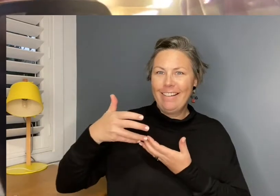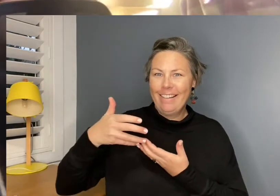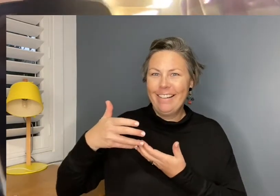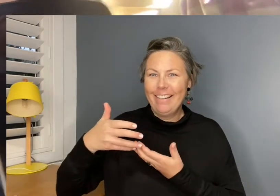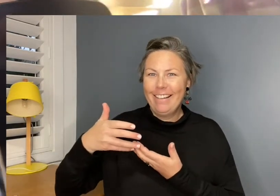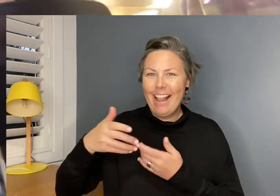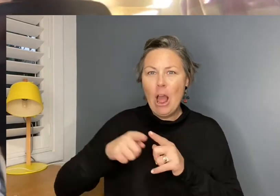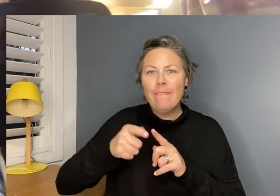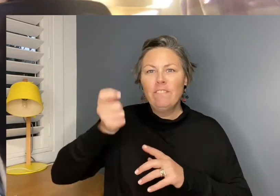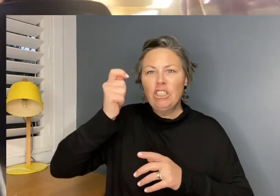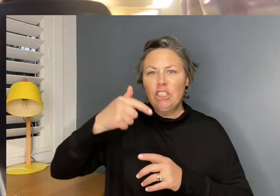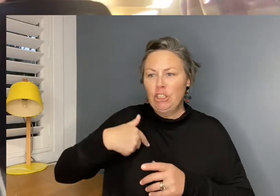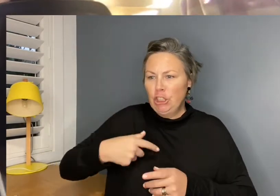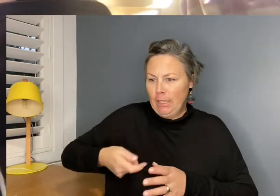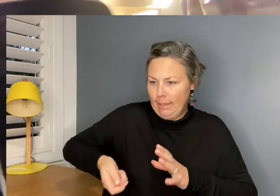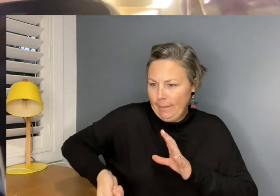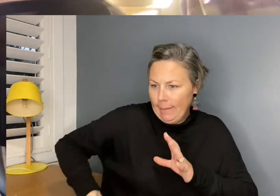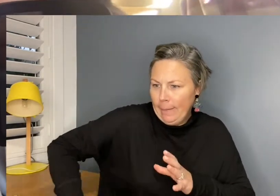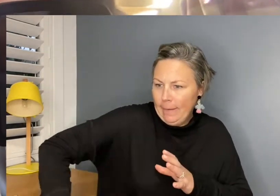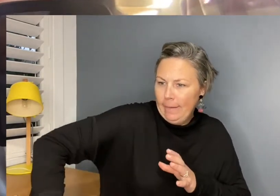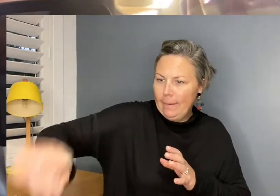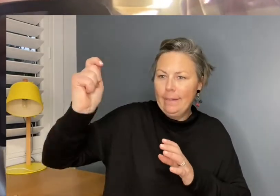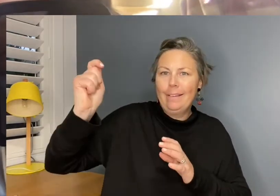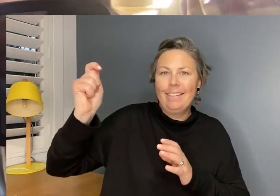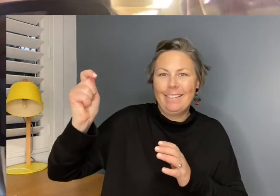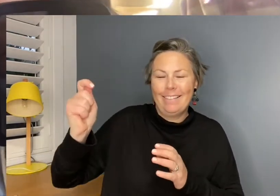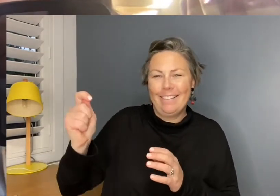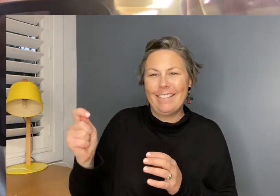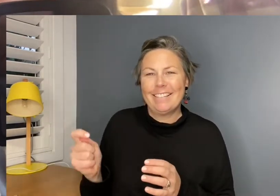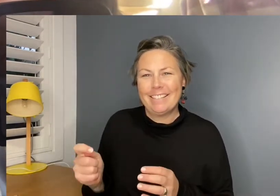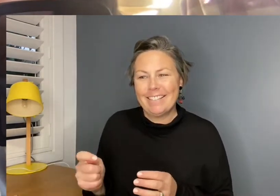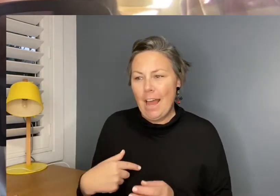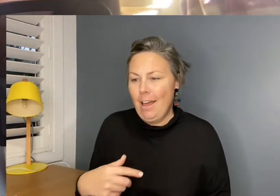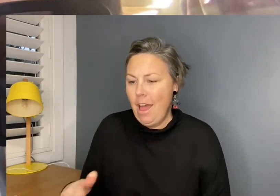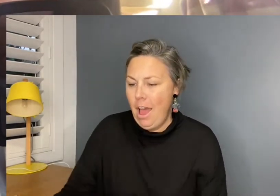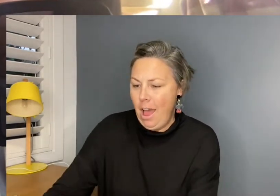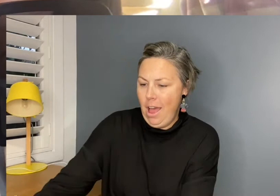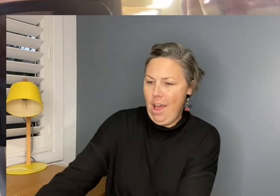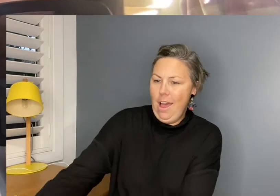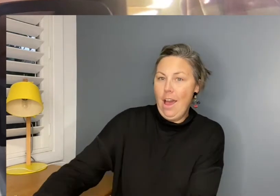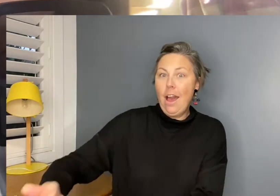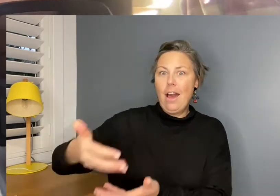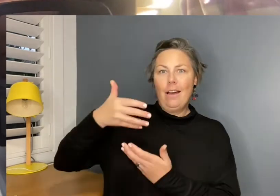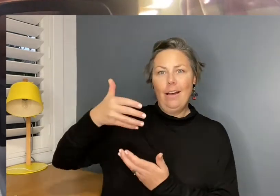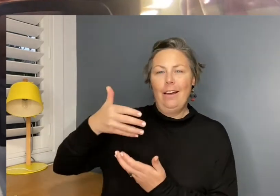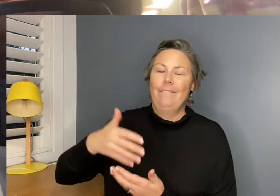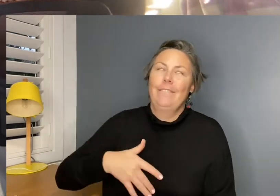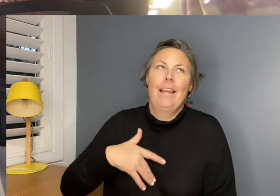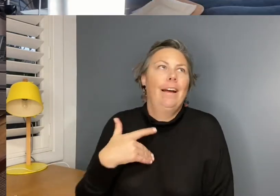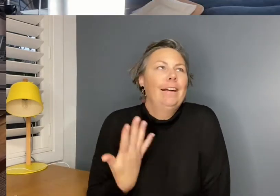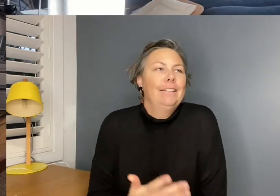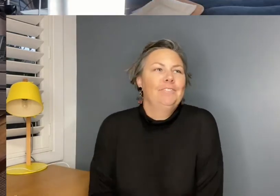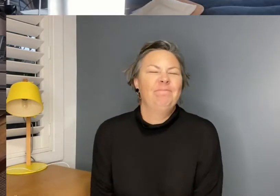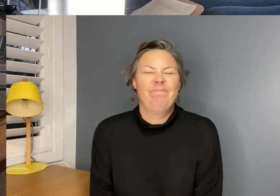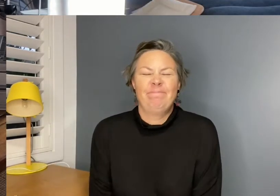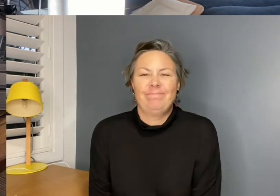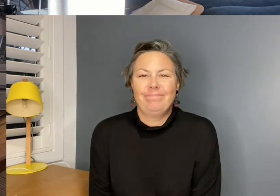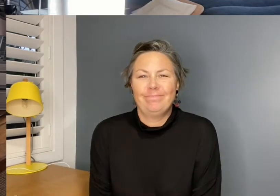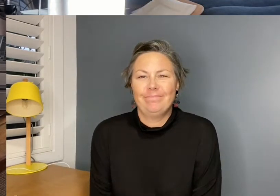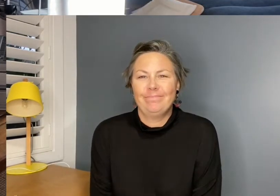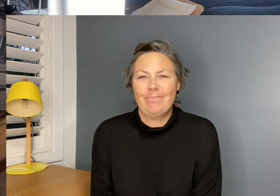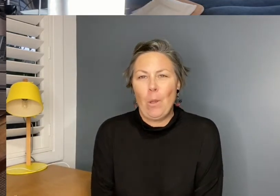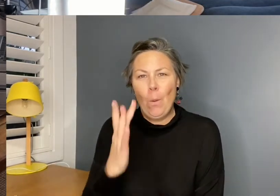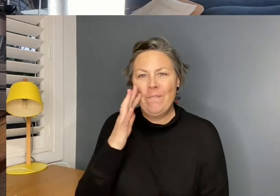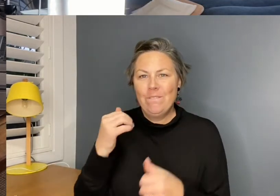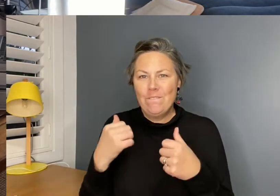almost like fished him and pulled him up. And that feeling of when you... feeling of when